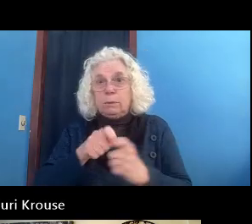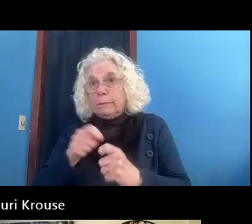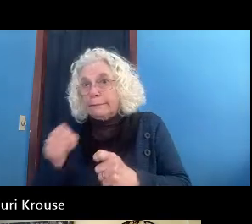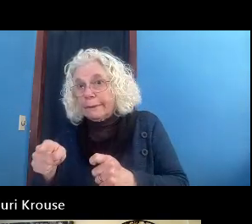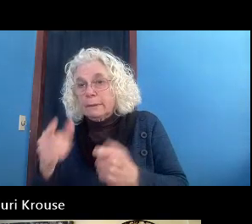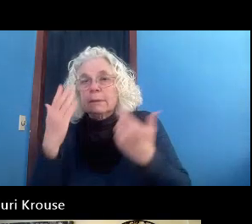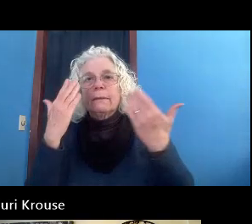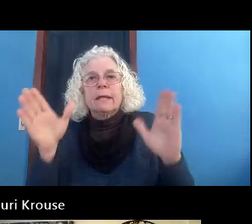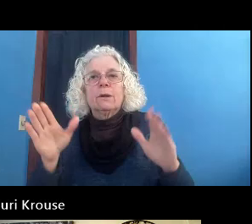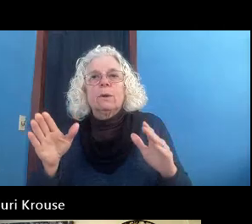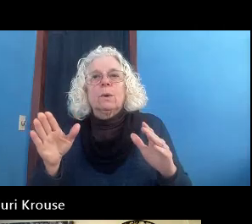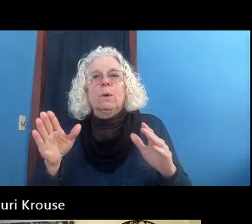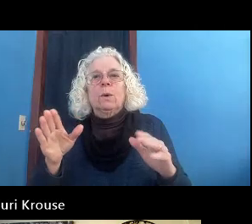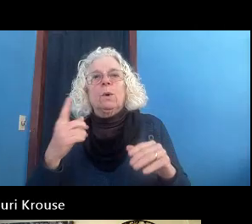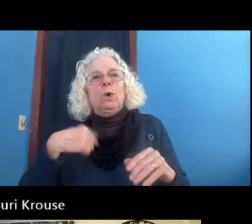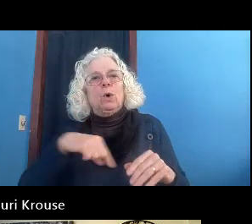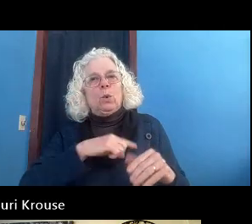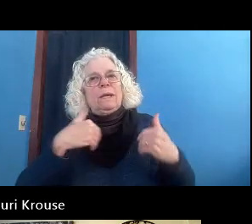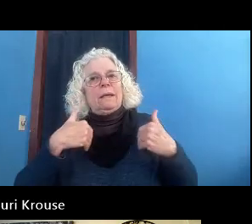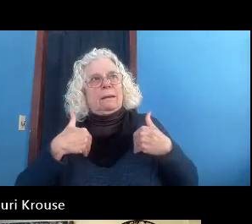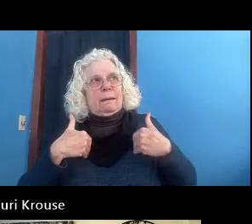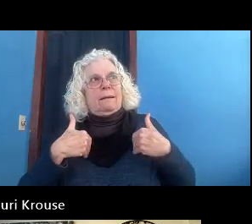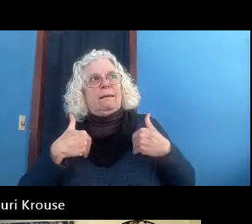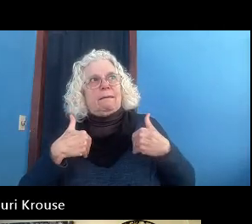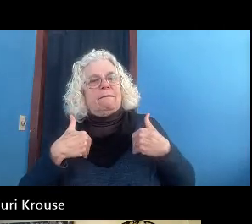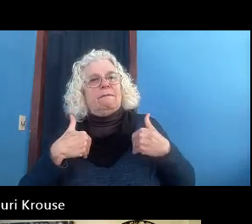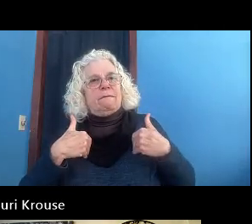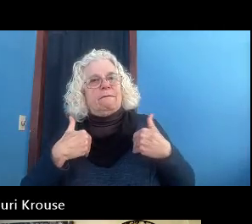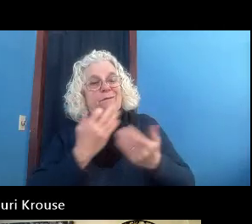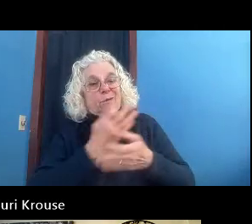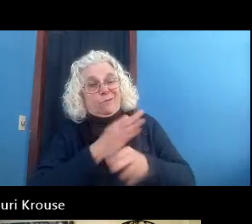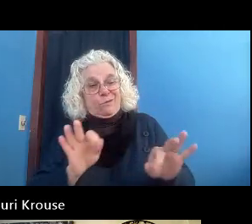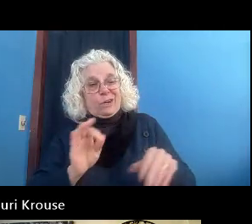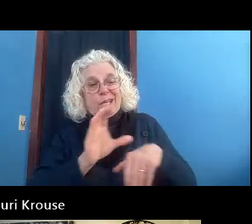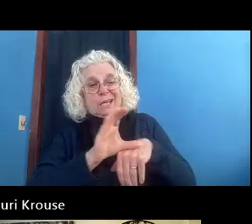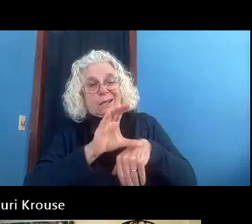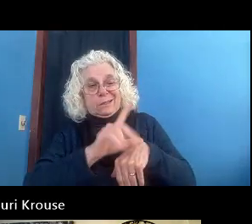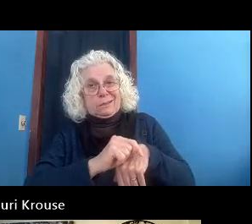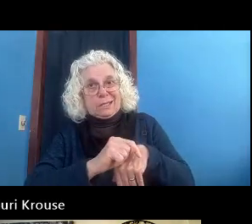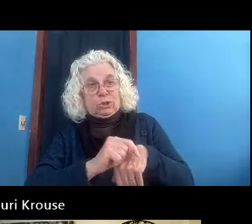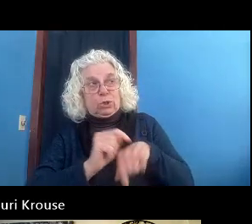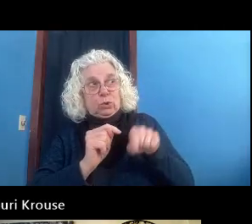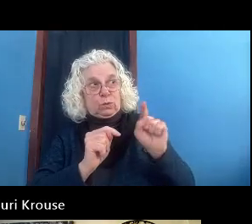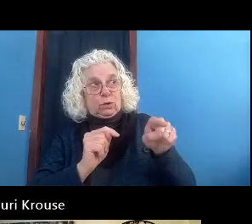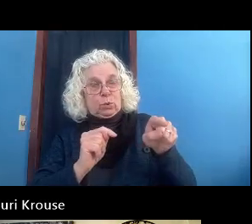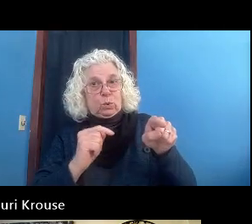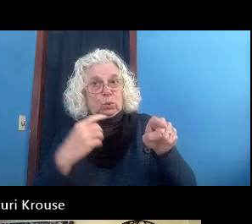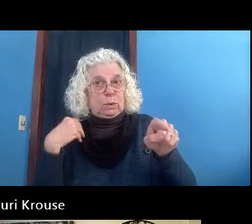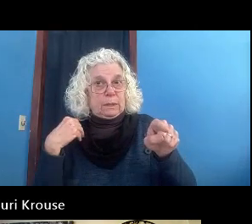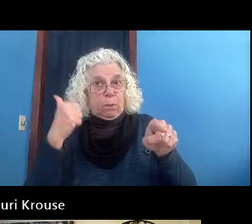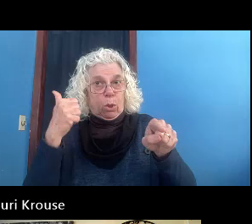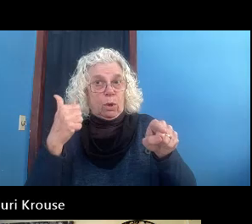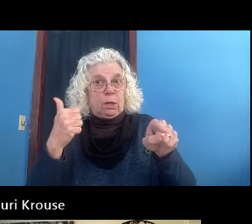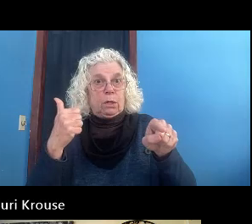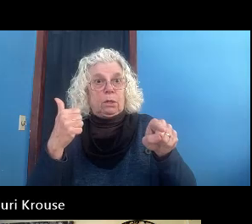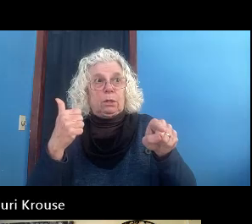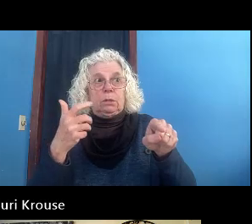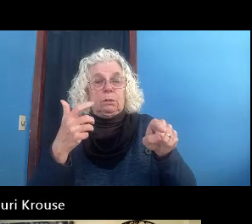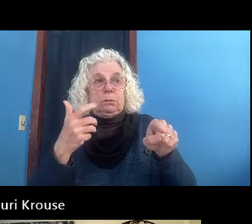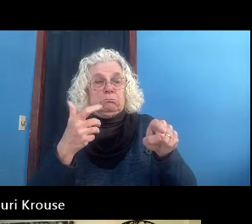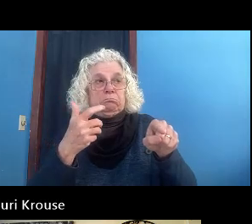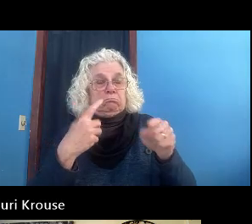have complimentary consultations that are available to employers, and they could do this as many times as